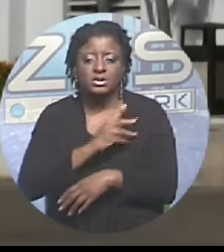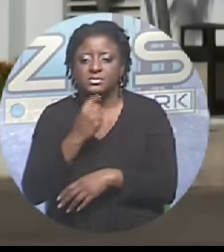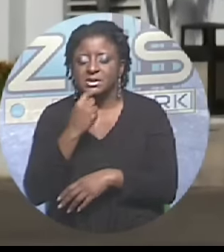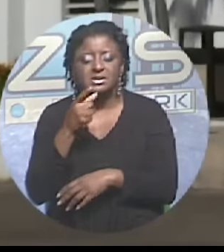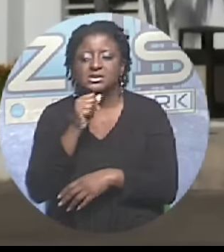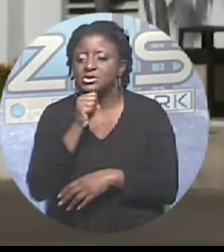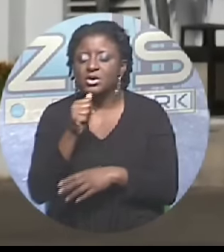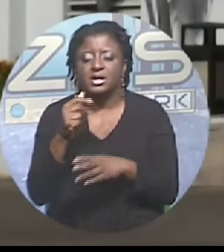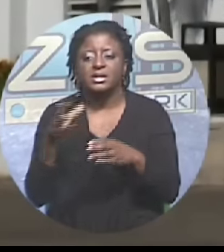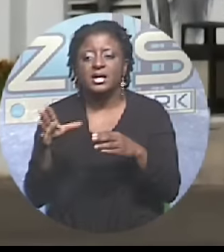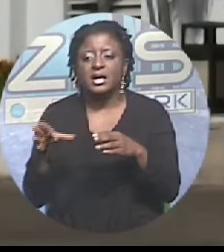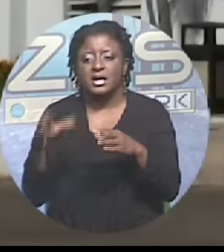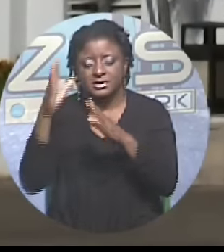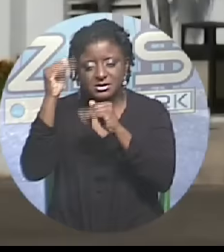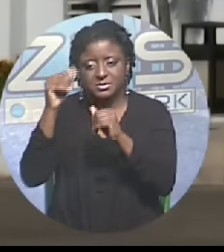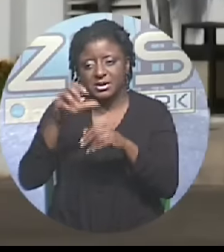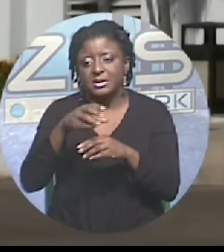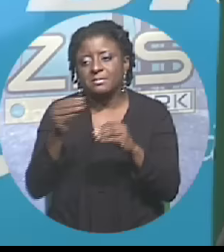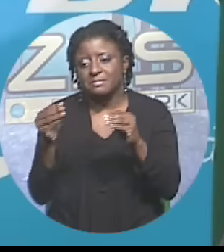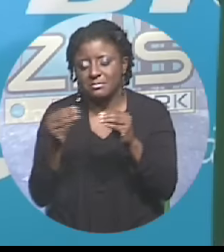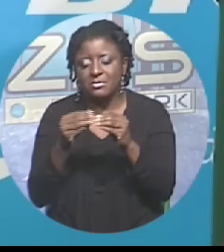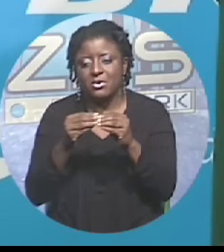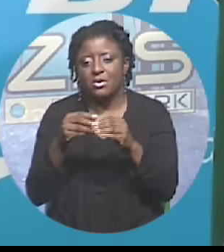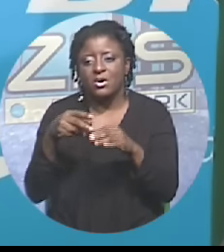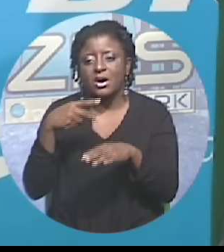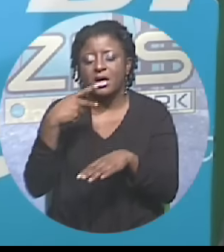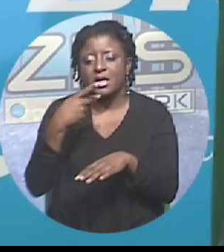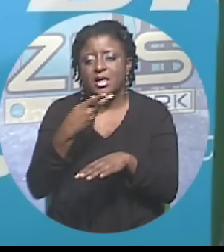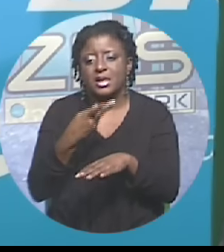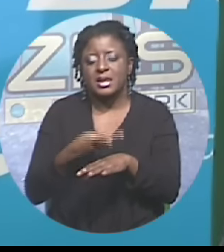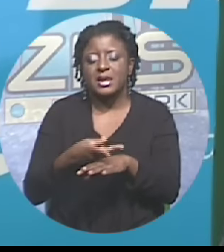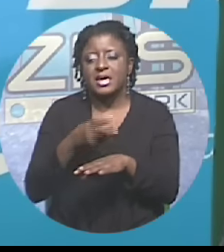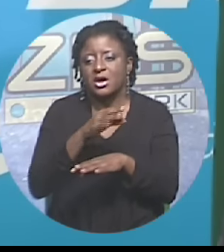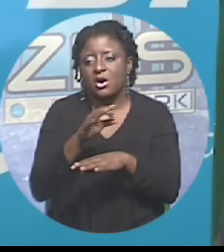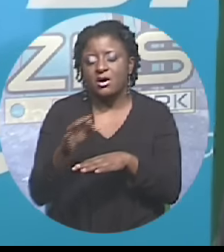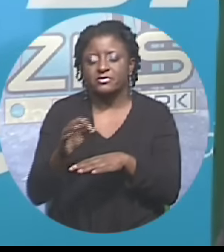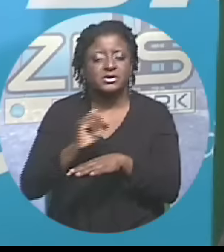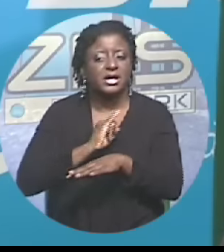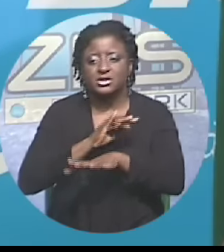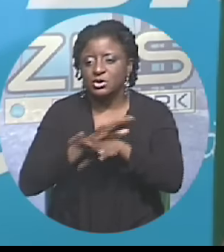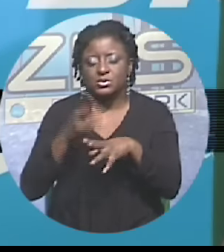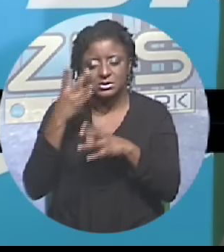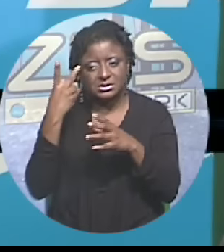not anticipate additional redundancies presently. I don't see it today.